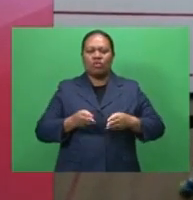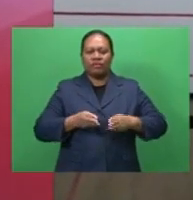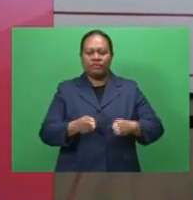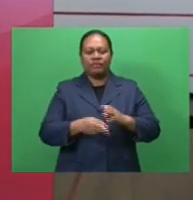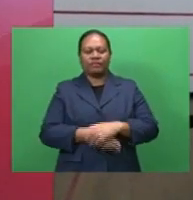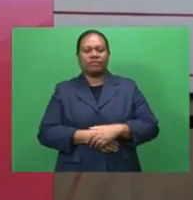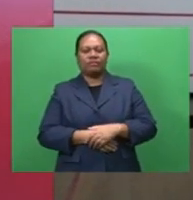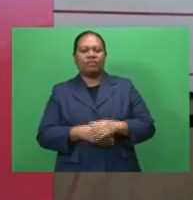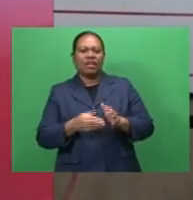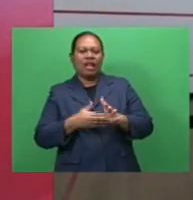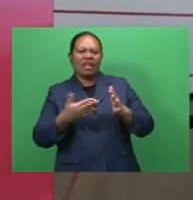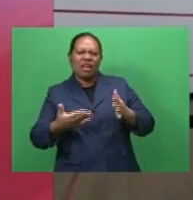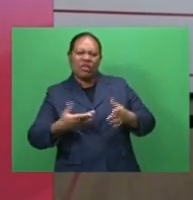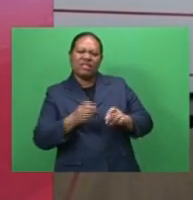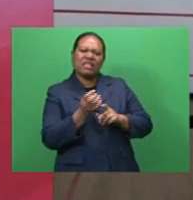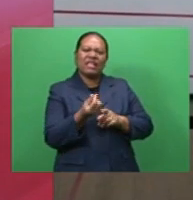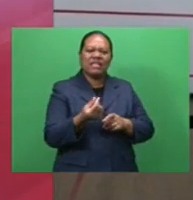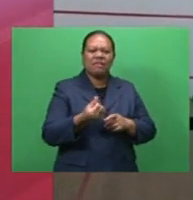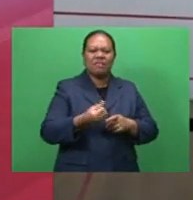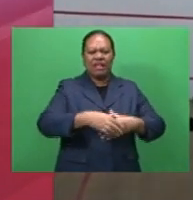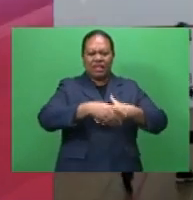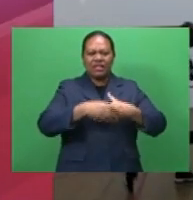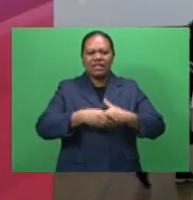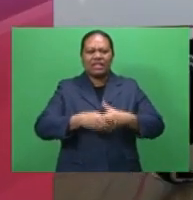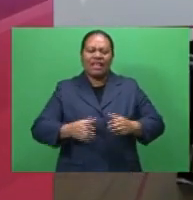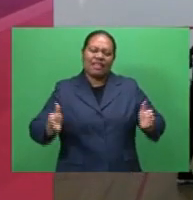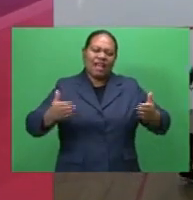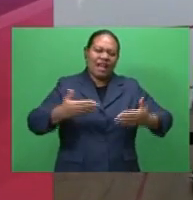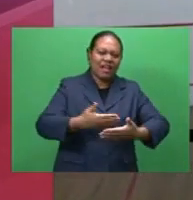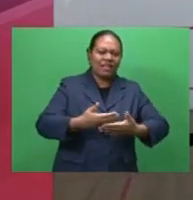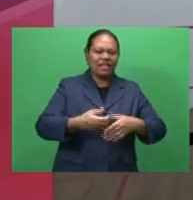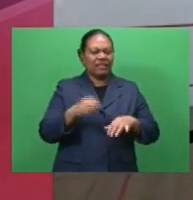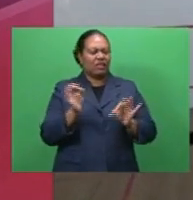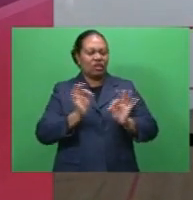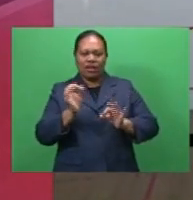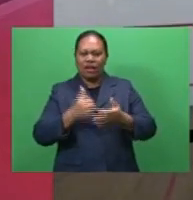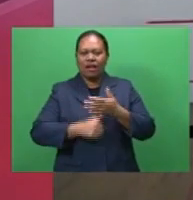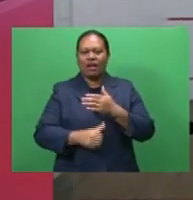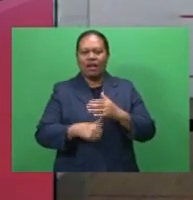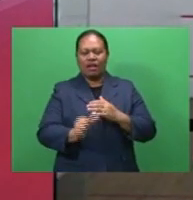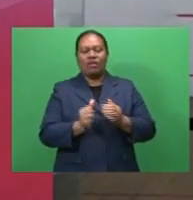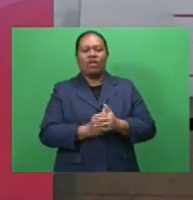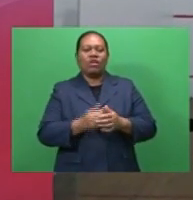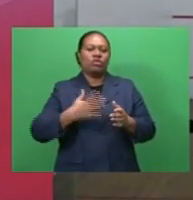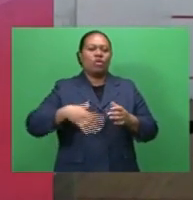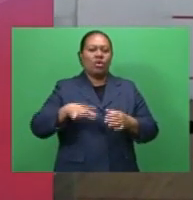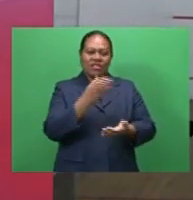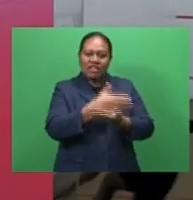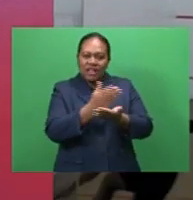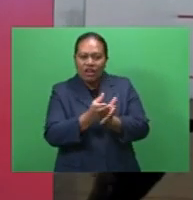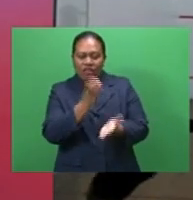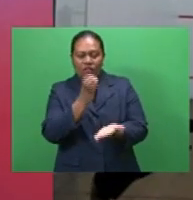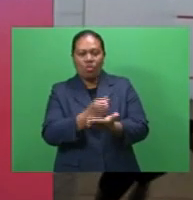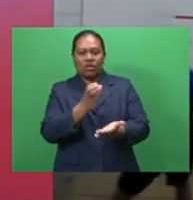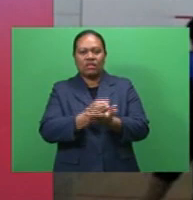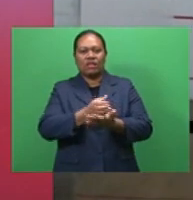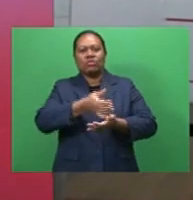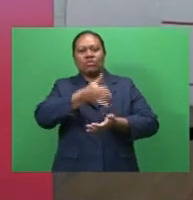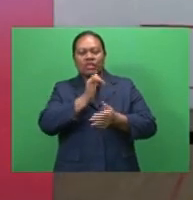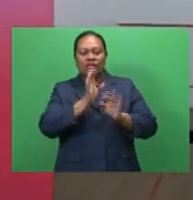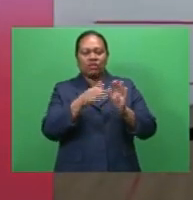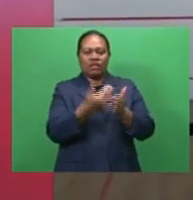such as, no handshaking, no hugging, drinking from your own water bottle and not drinking from taps and